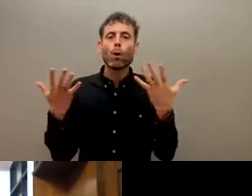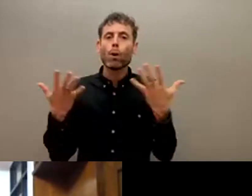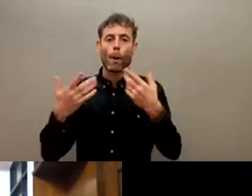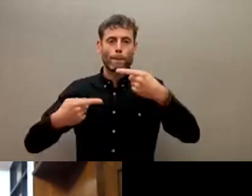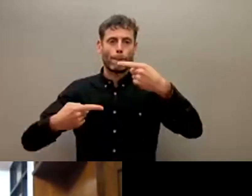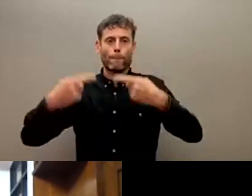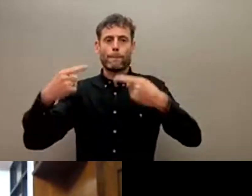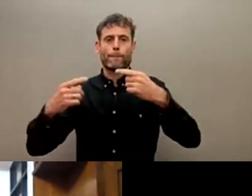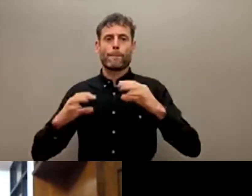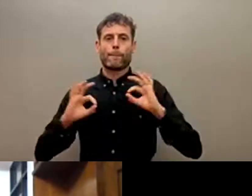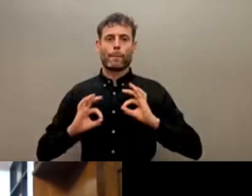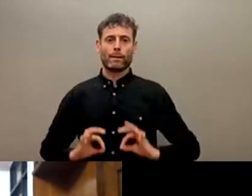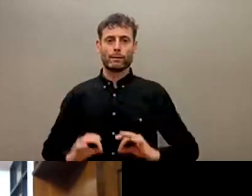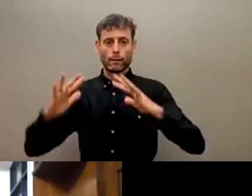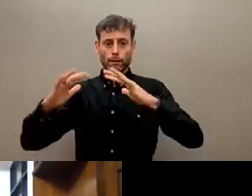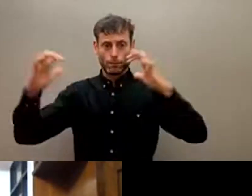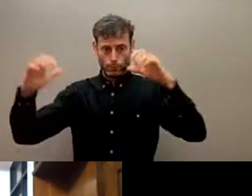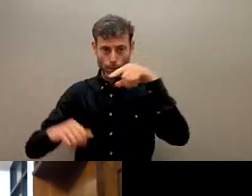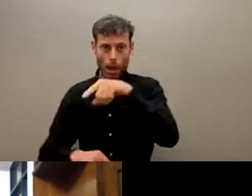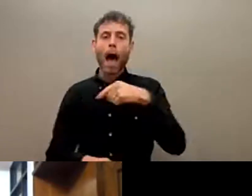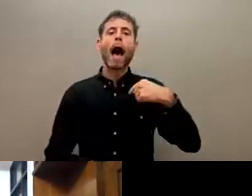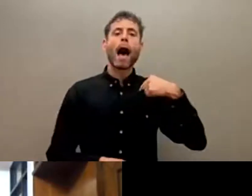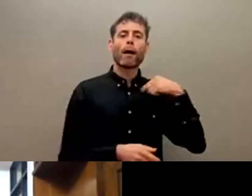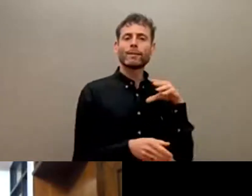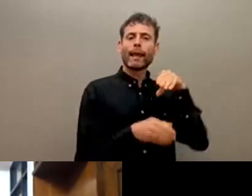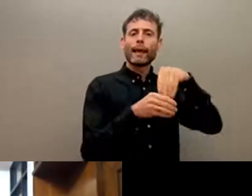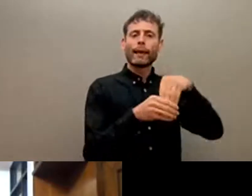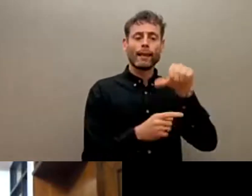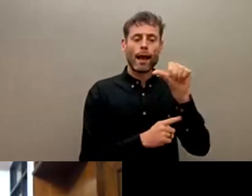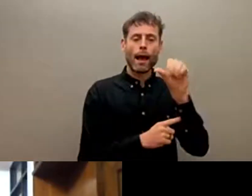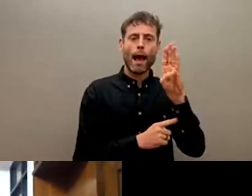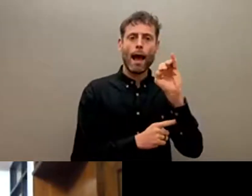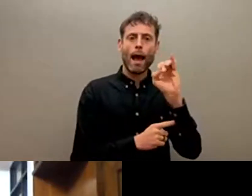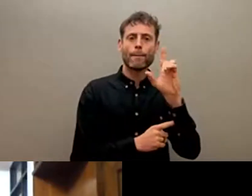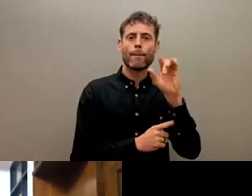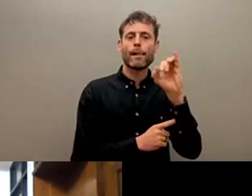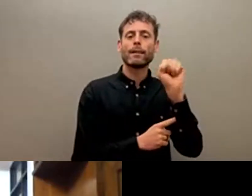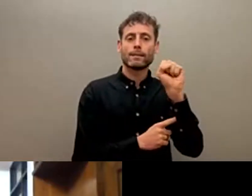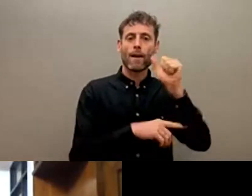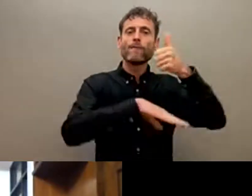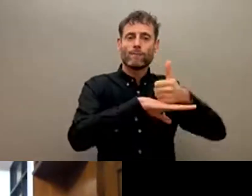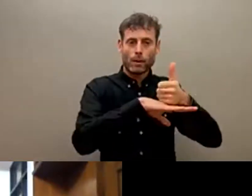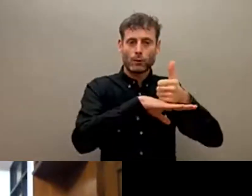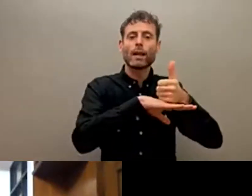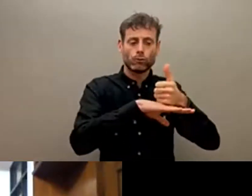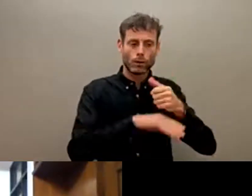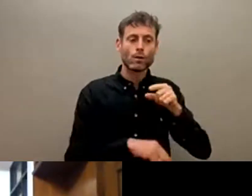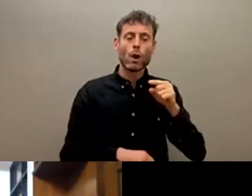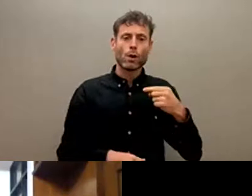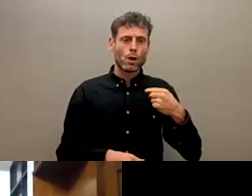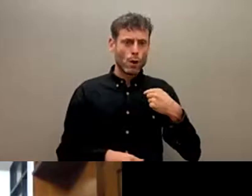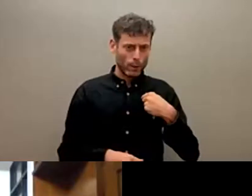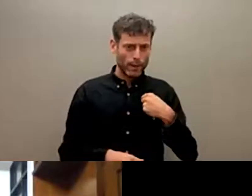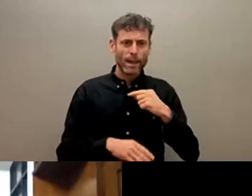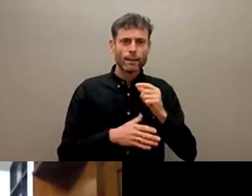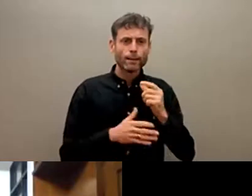country coordinator of Abilities Foundation. I'm continuing the same position, and we have granted the grassroots organizations.